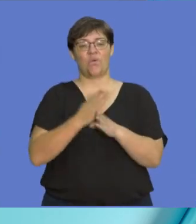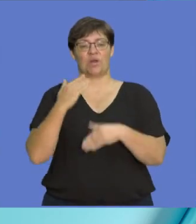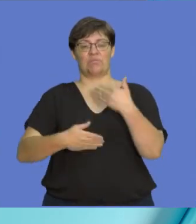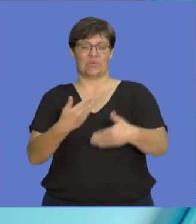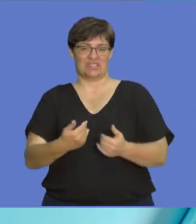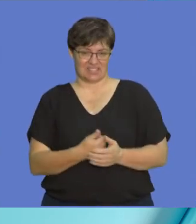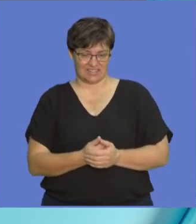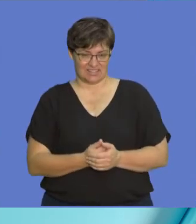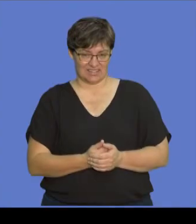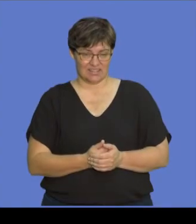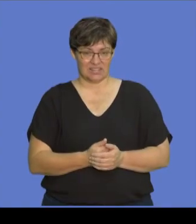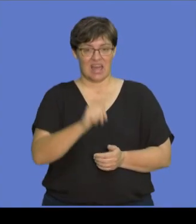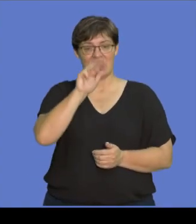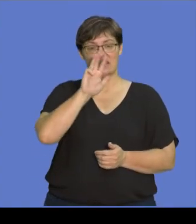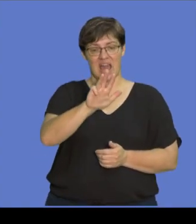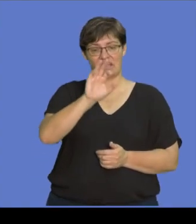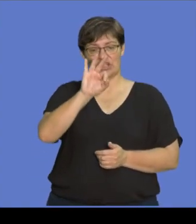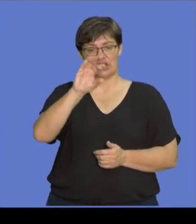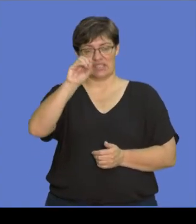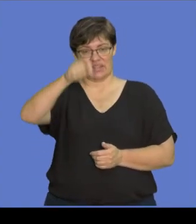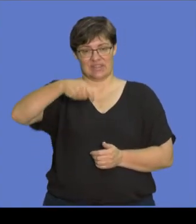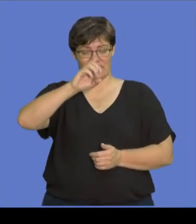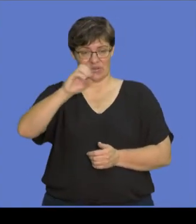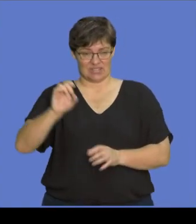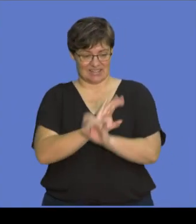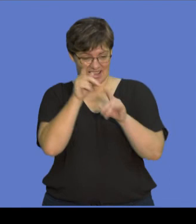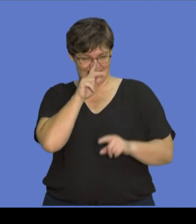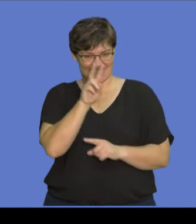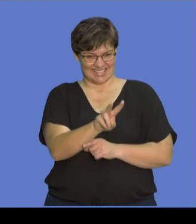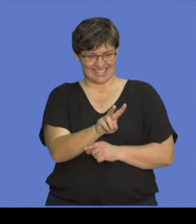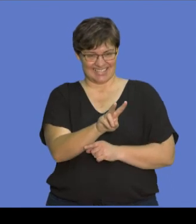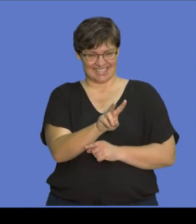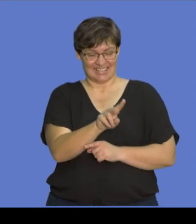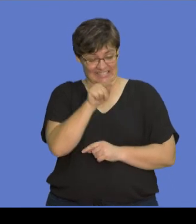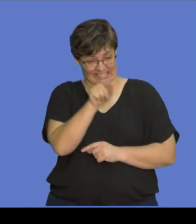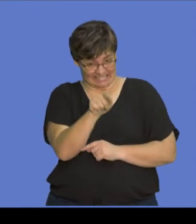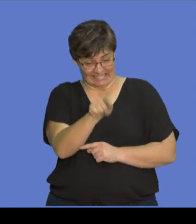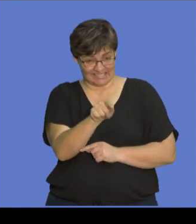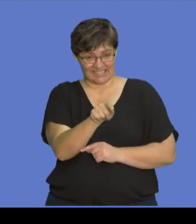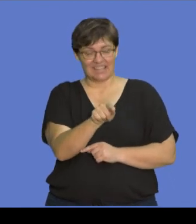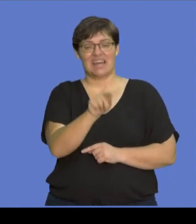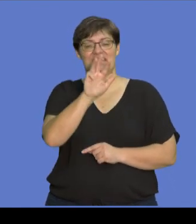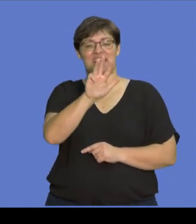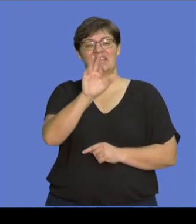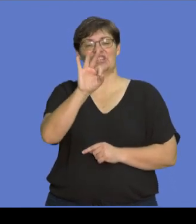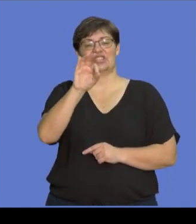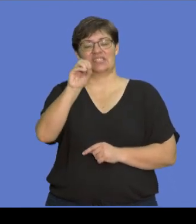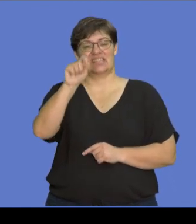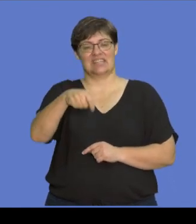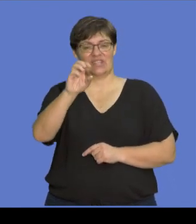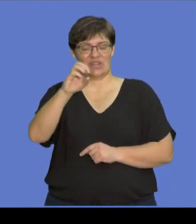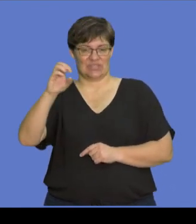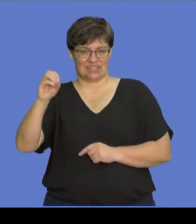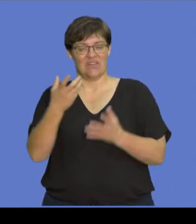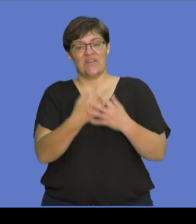work in process, there's the 930,000. Clearly you can see that that is the